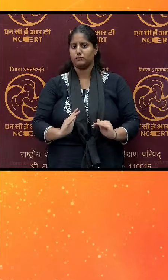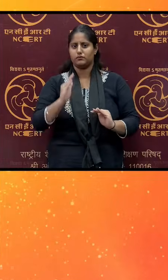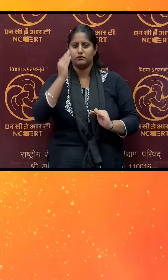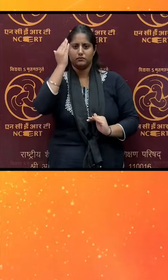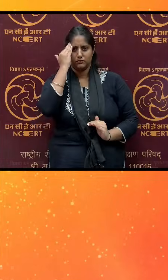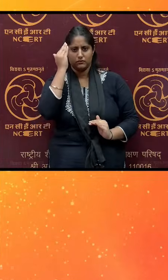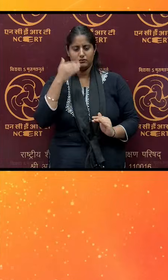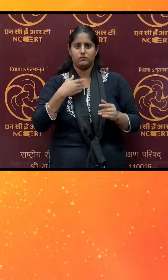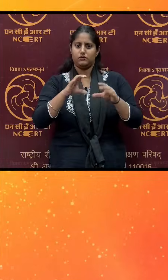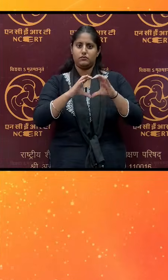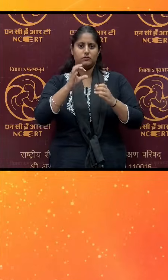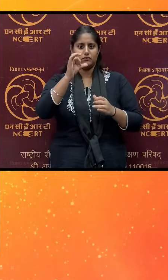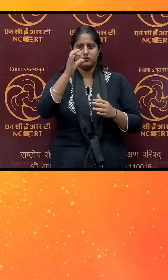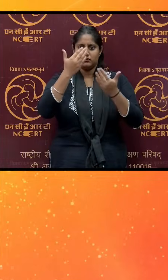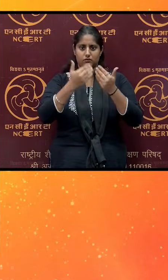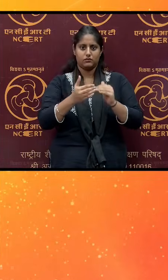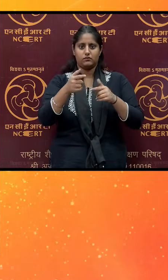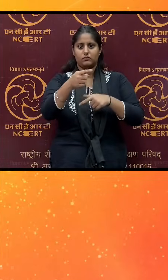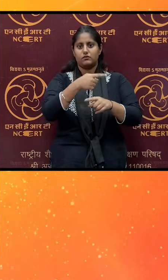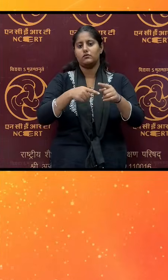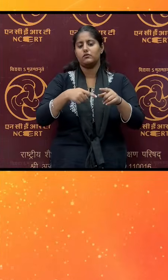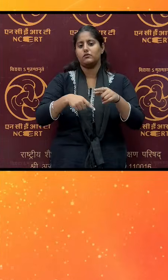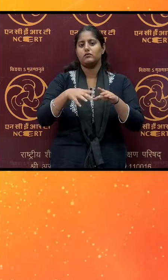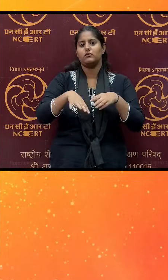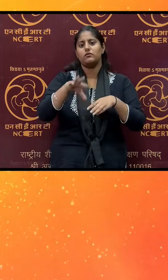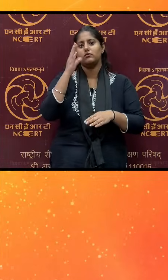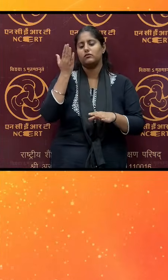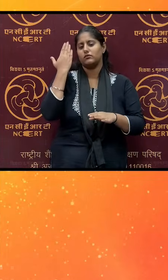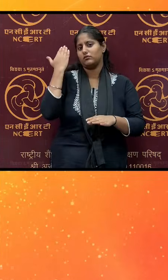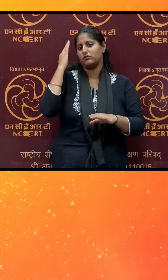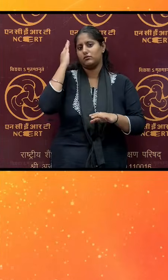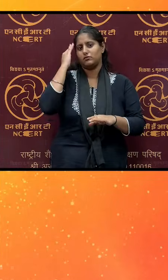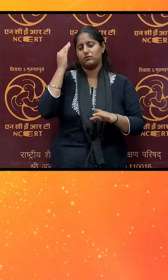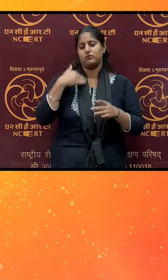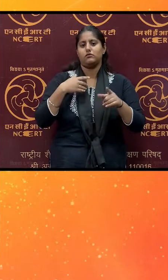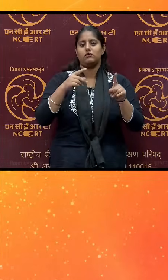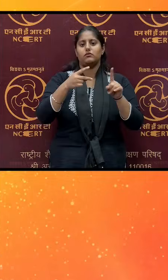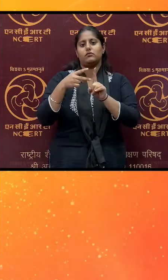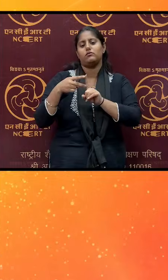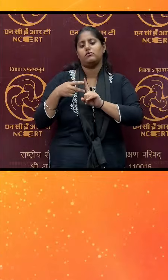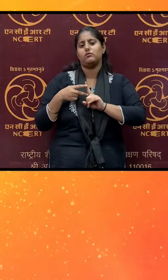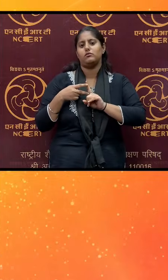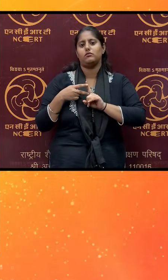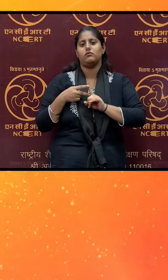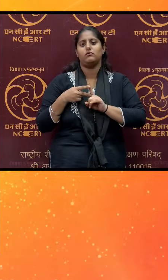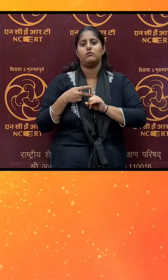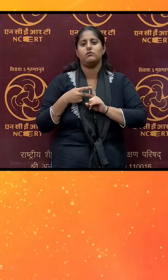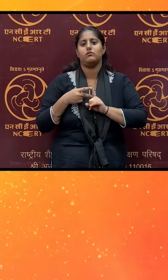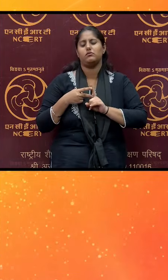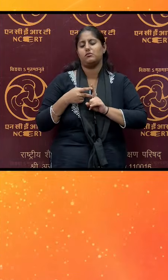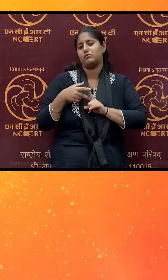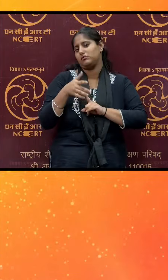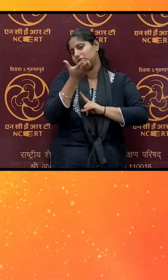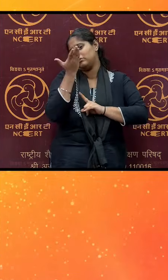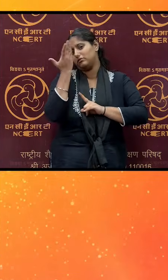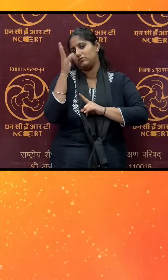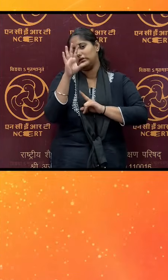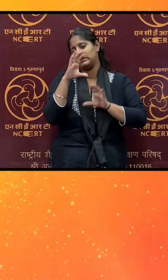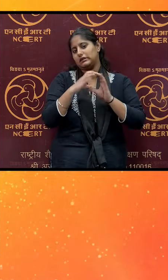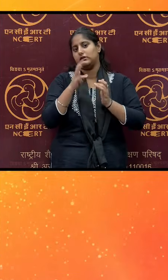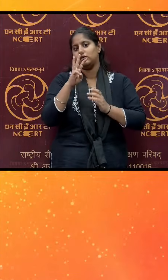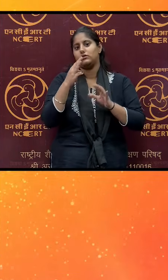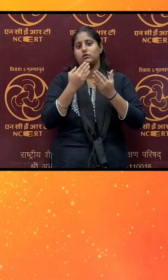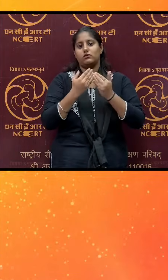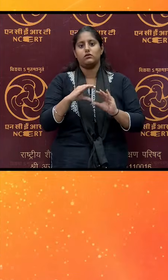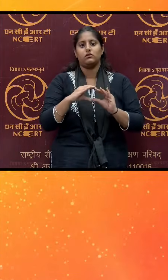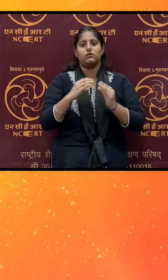his class 9th, and he starts studying about the shapes of triangles from his very earlier class, like from 3rd, 4th class.